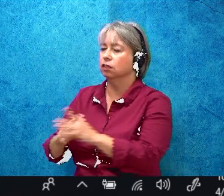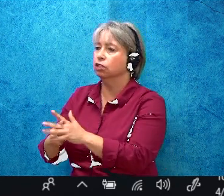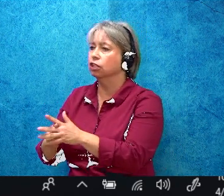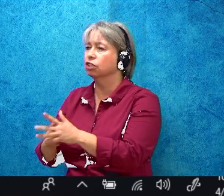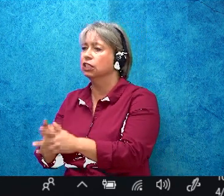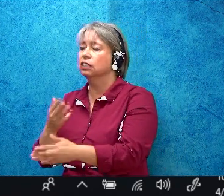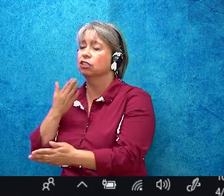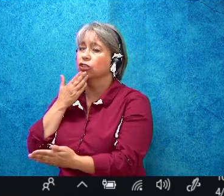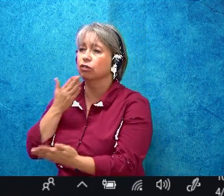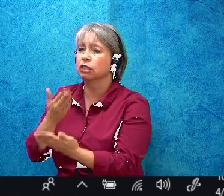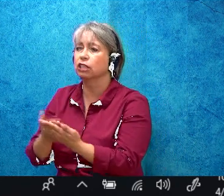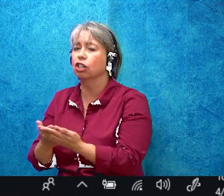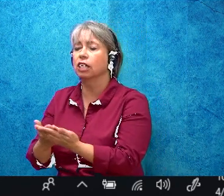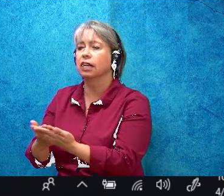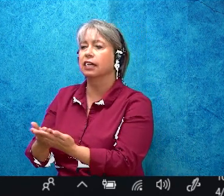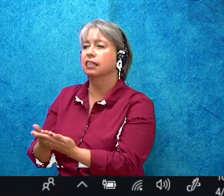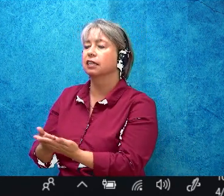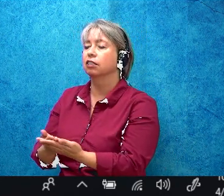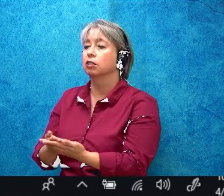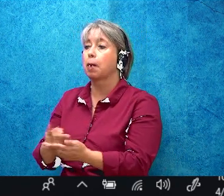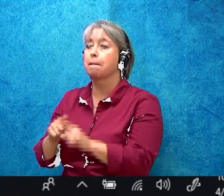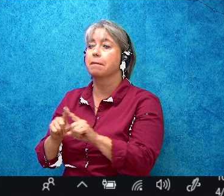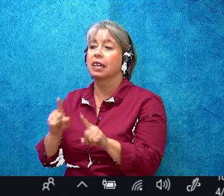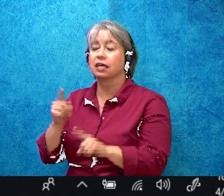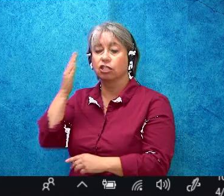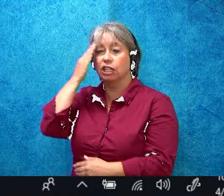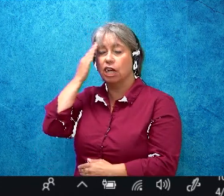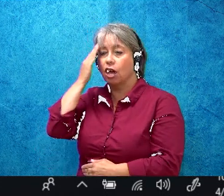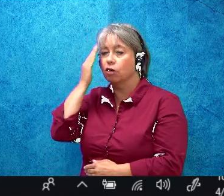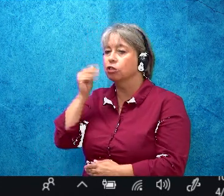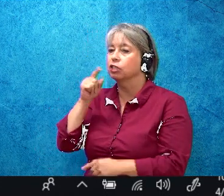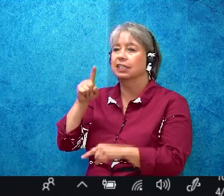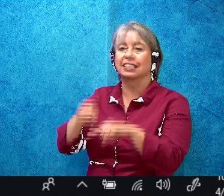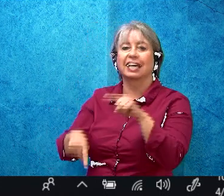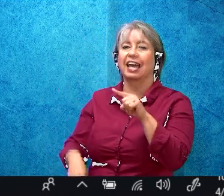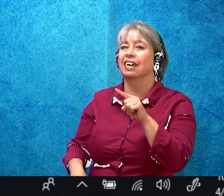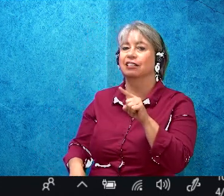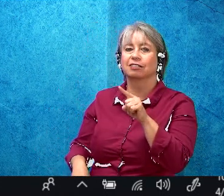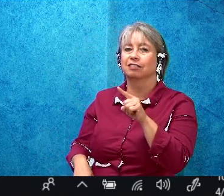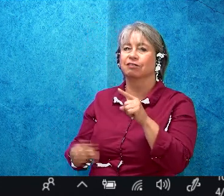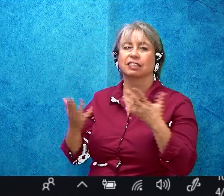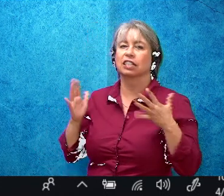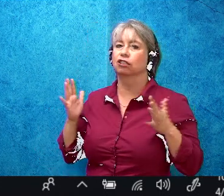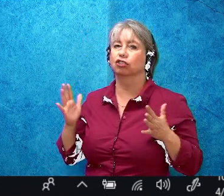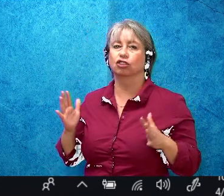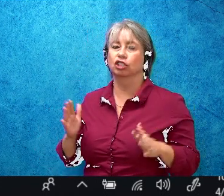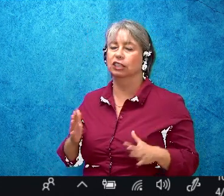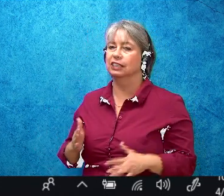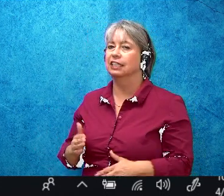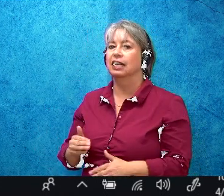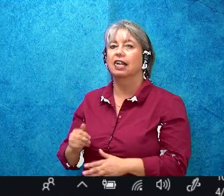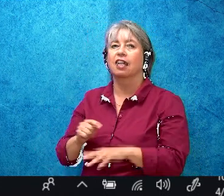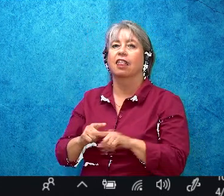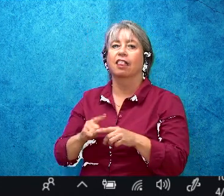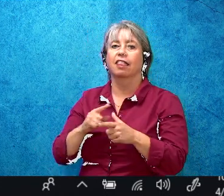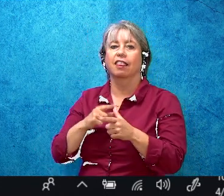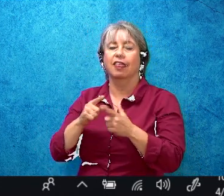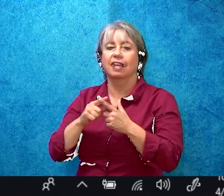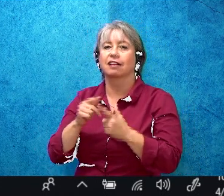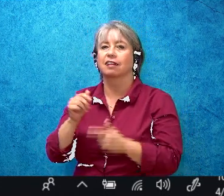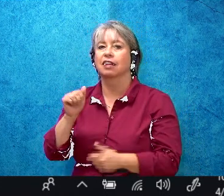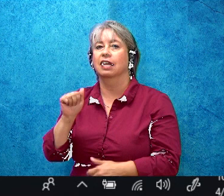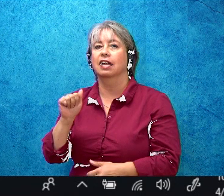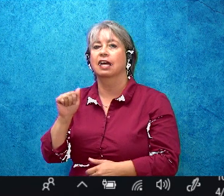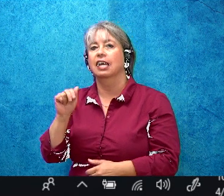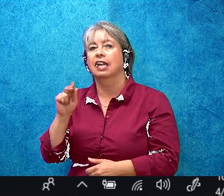pretty good. She gets this pile, but she knows she's not going to be able to get it done. And these ants come and help her, okay? So the ants